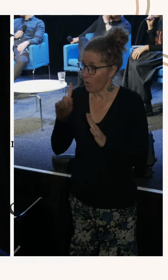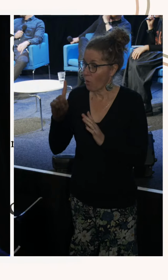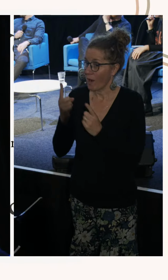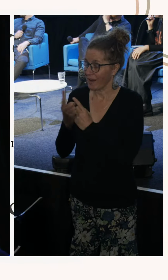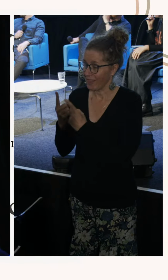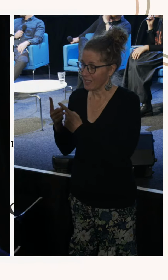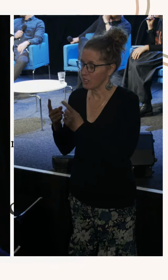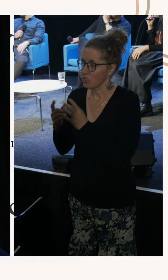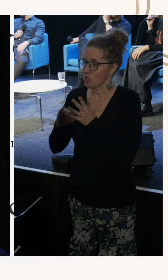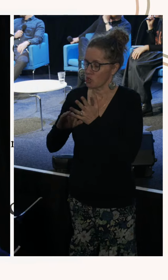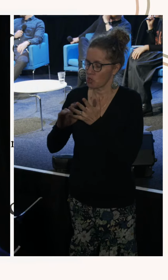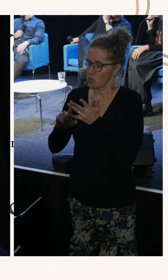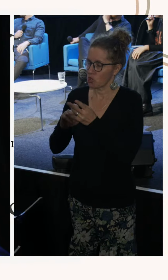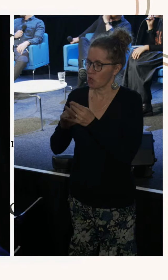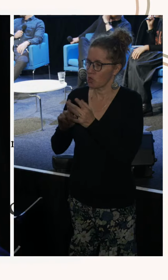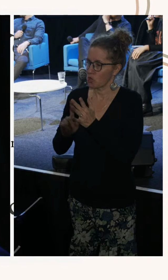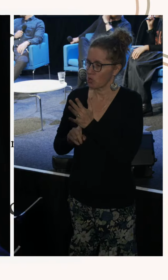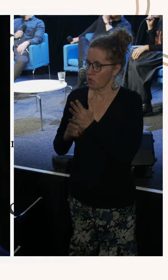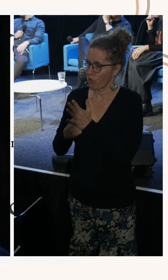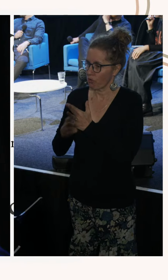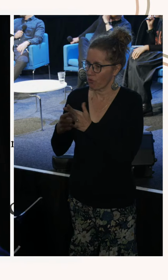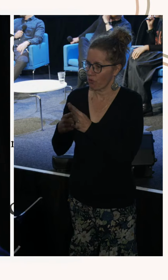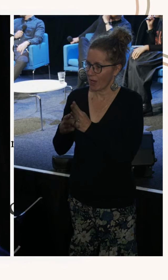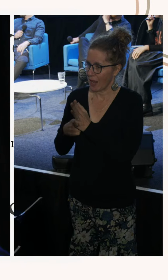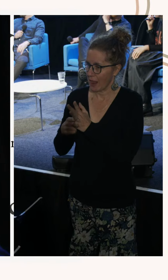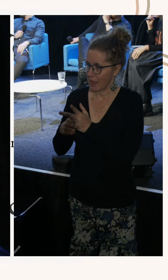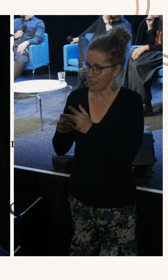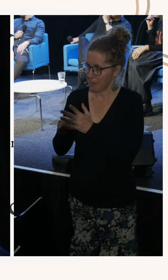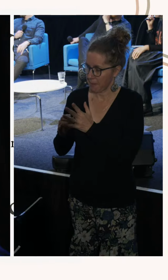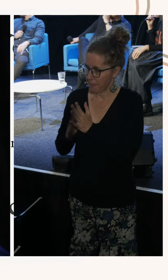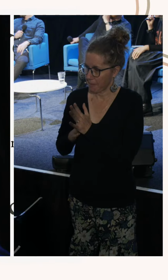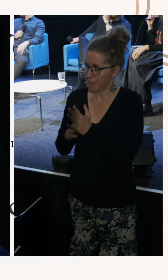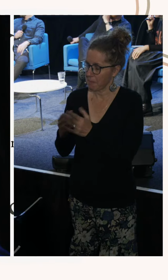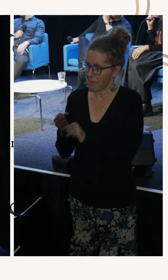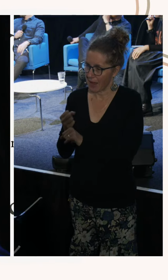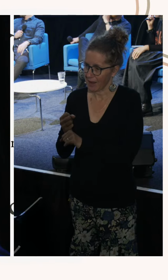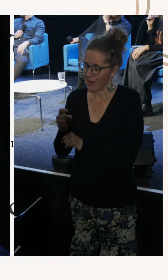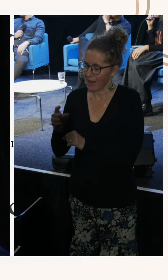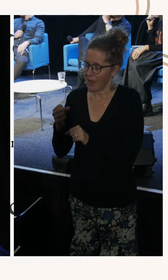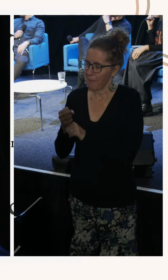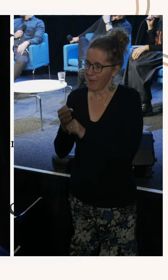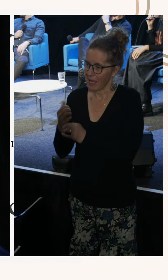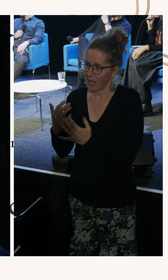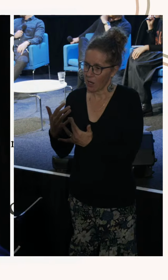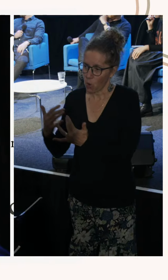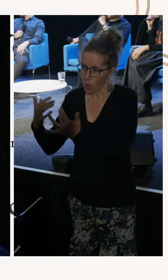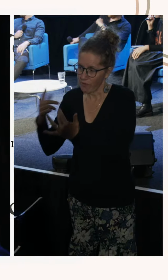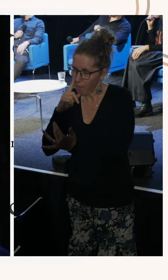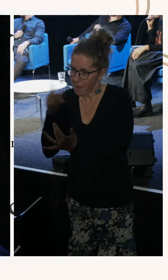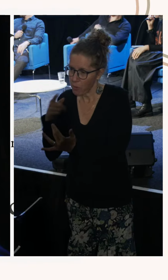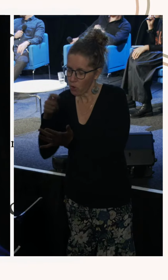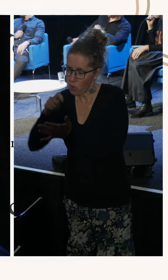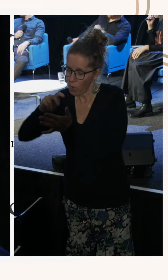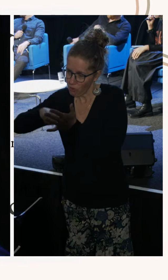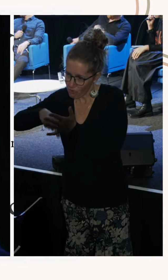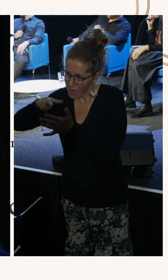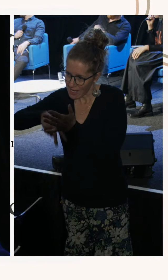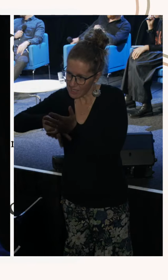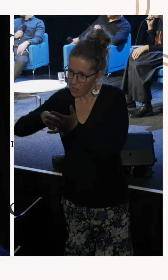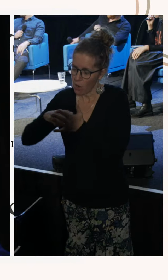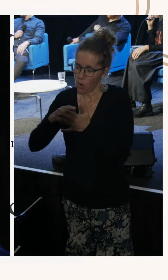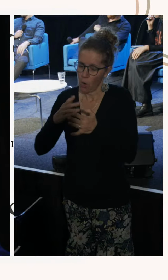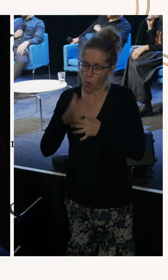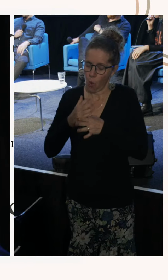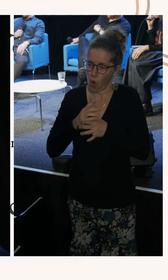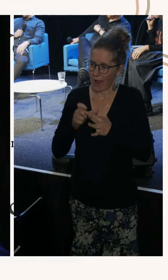social realism did was create an audience for working class writing, create an infrastructure